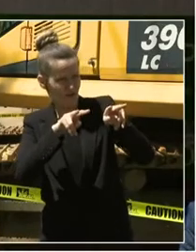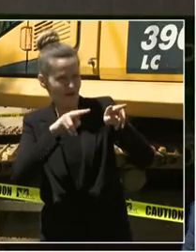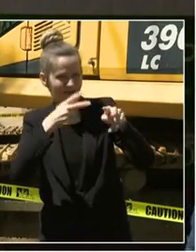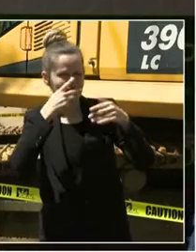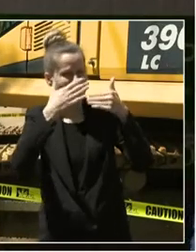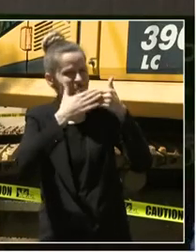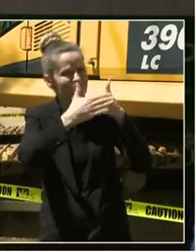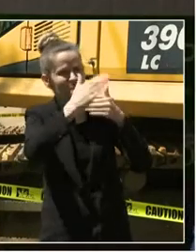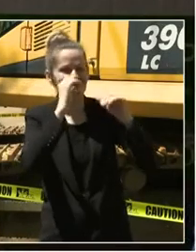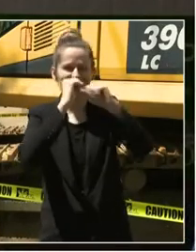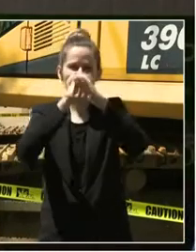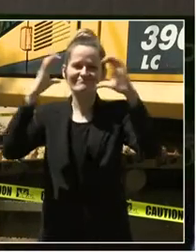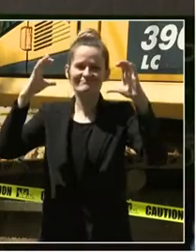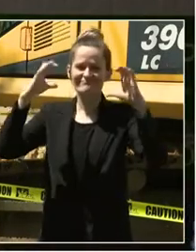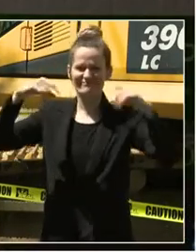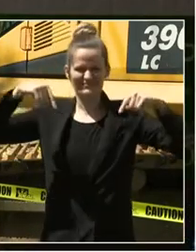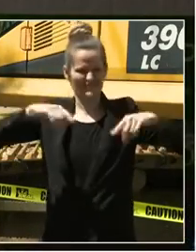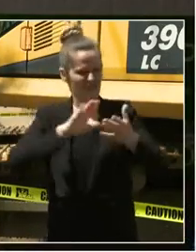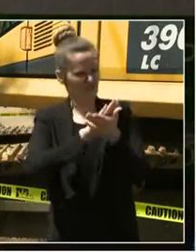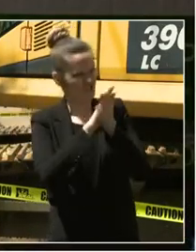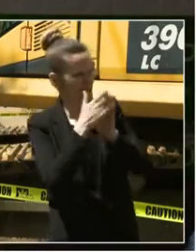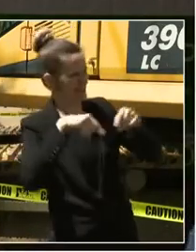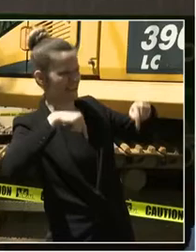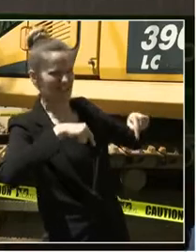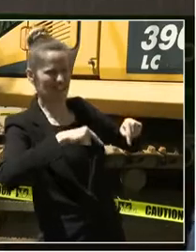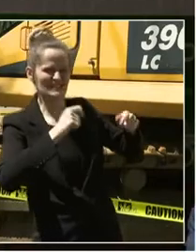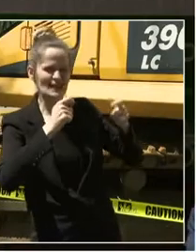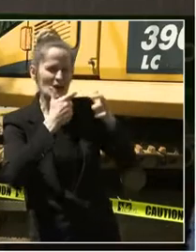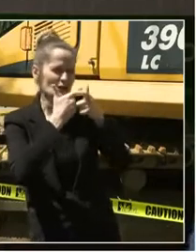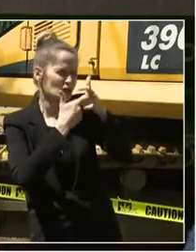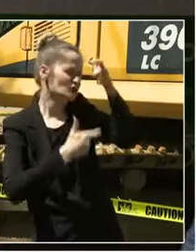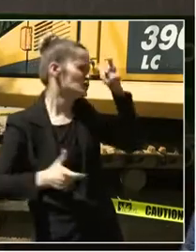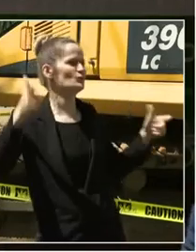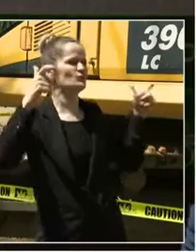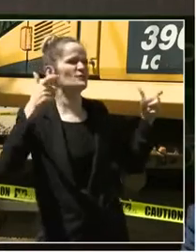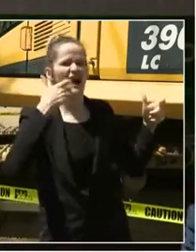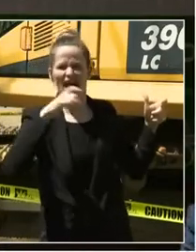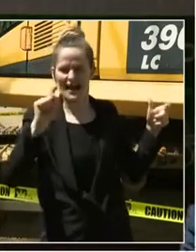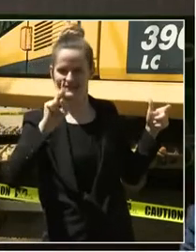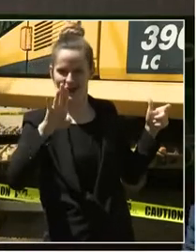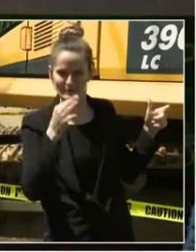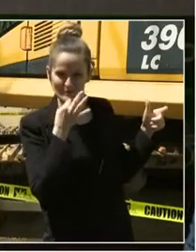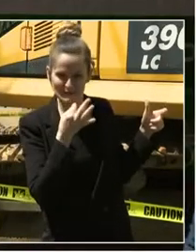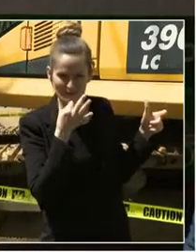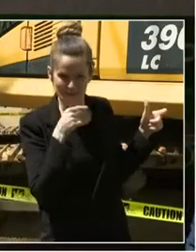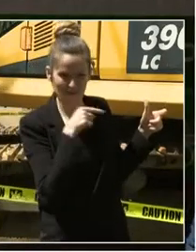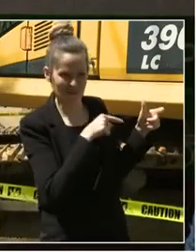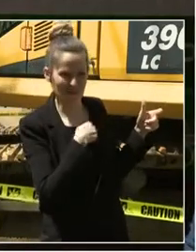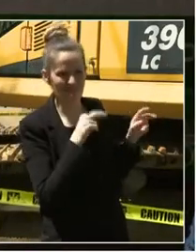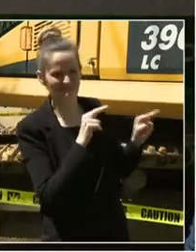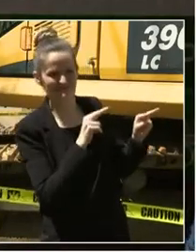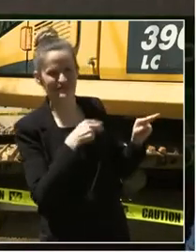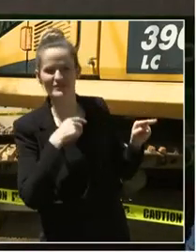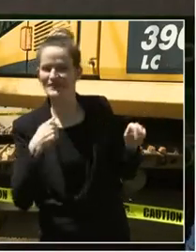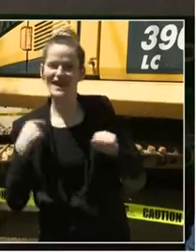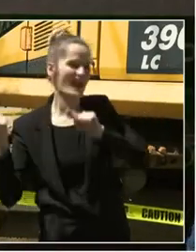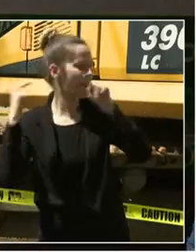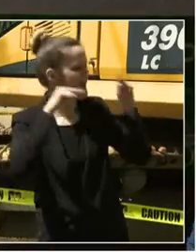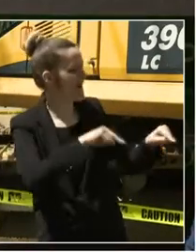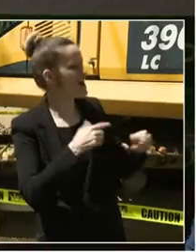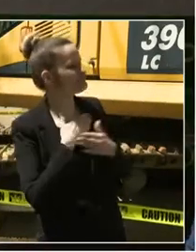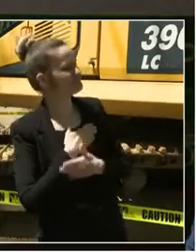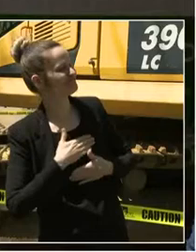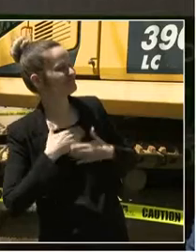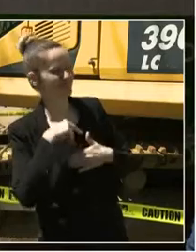this very big hot tub here at the Joy Evans Recreation Center. So let